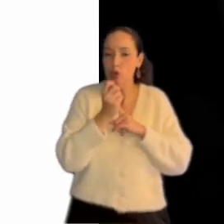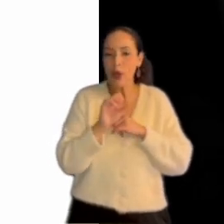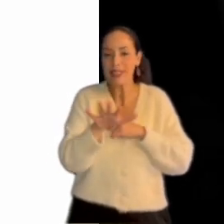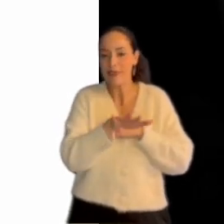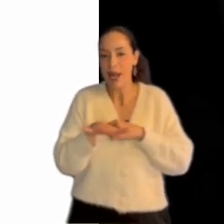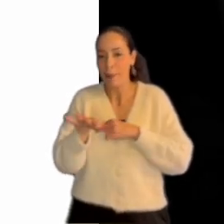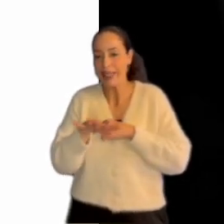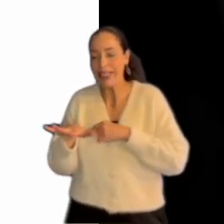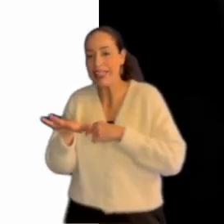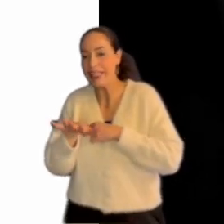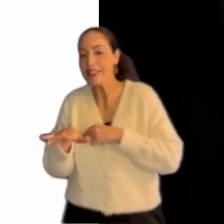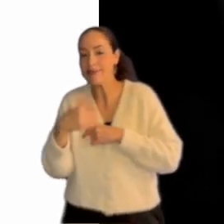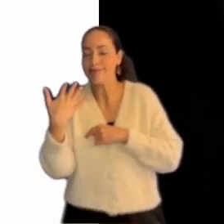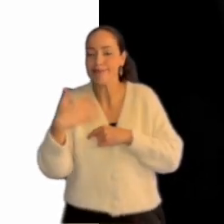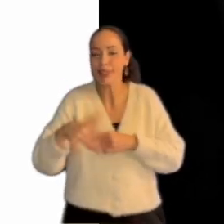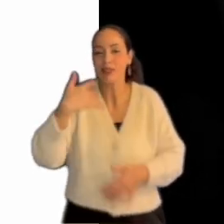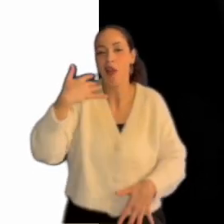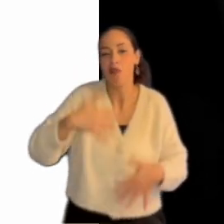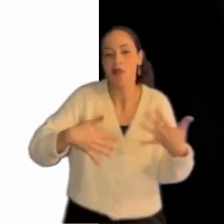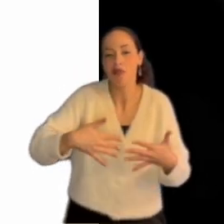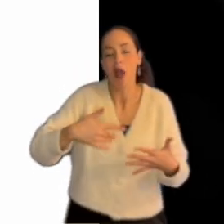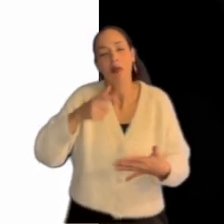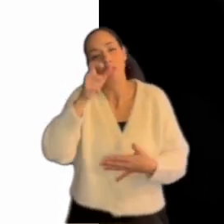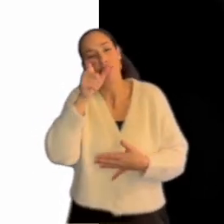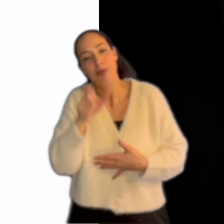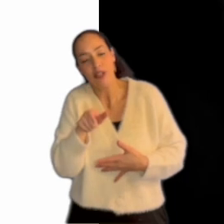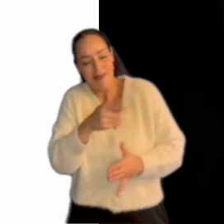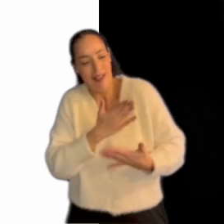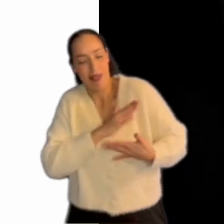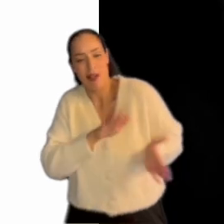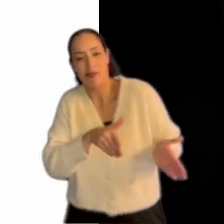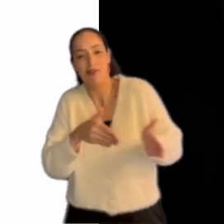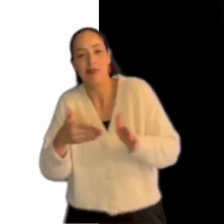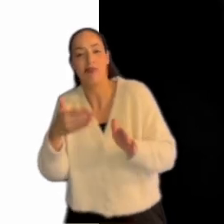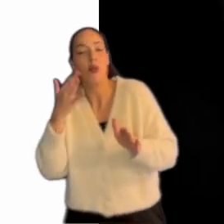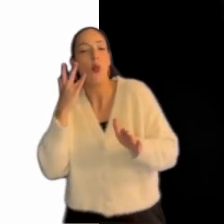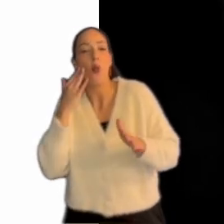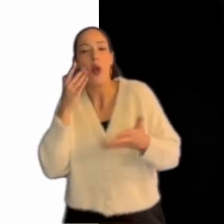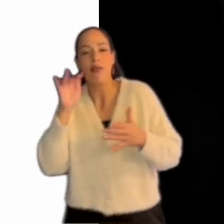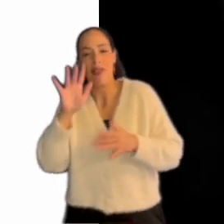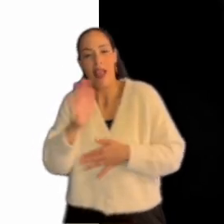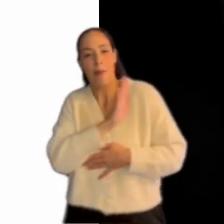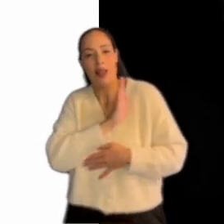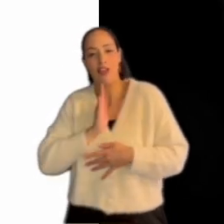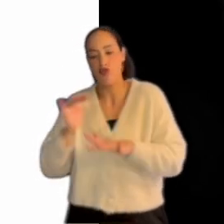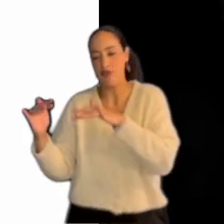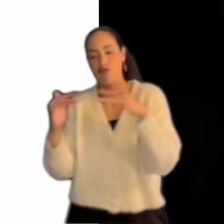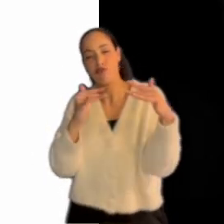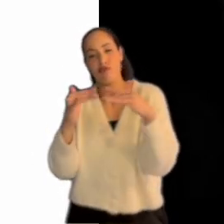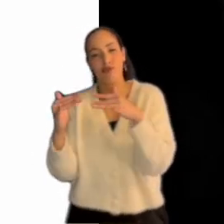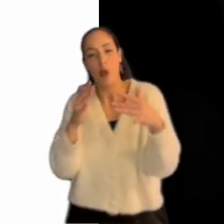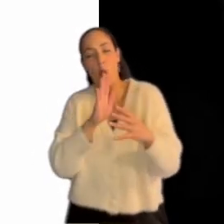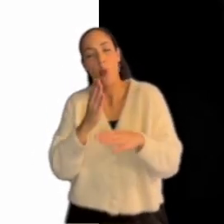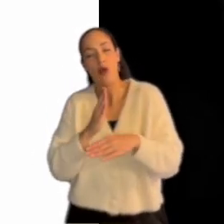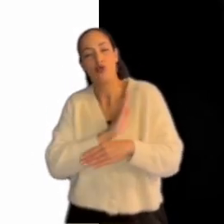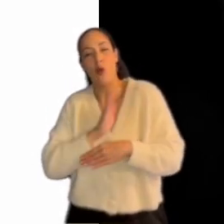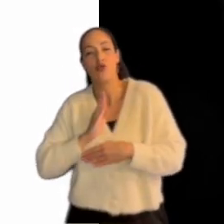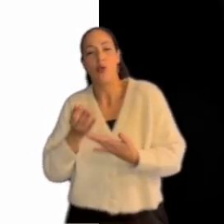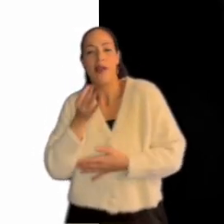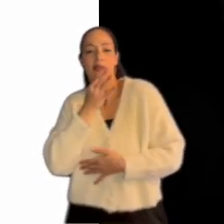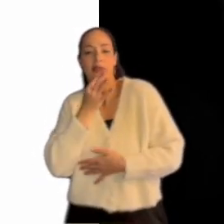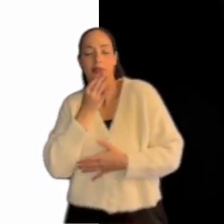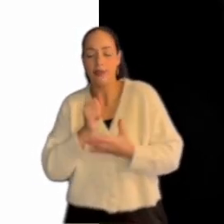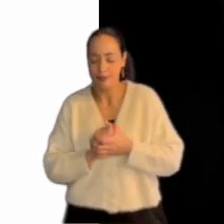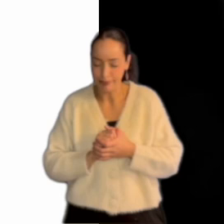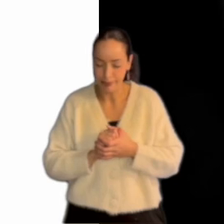while serving on operations in Iraq and Afghanistan between 2006 and 2017. The study focused specifically